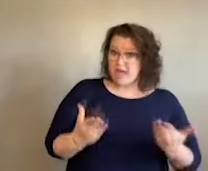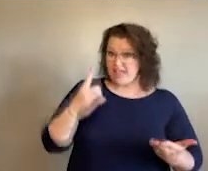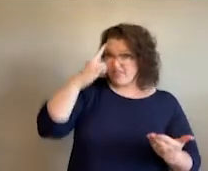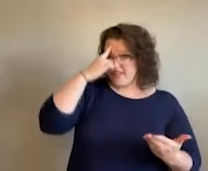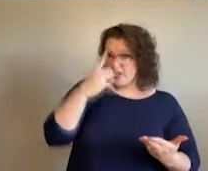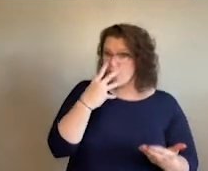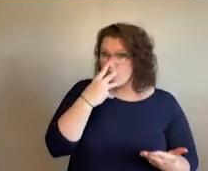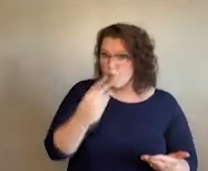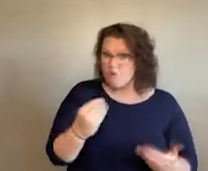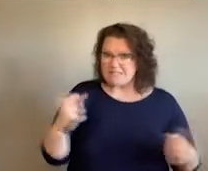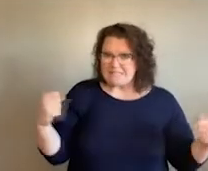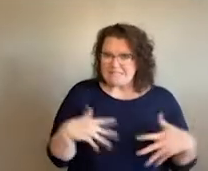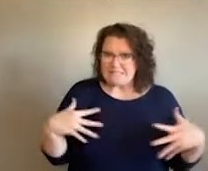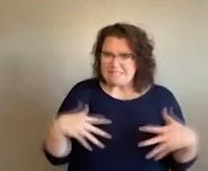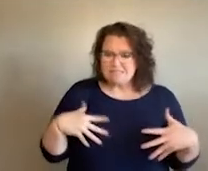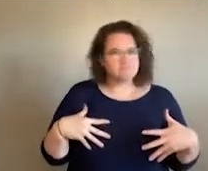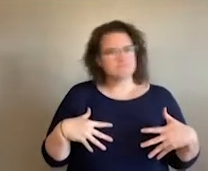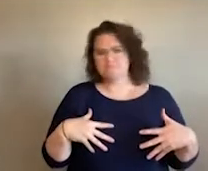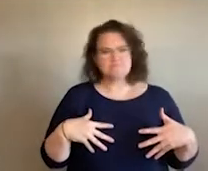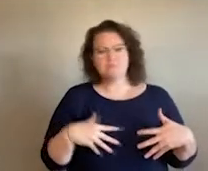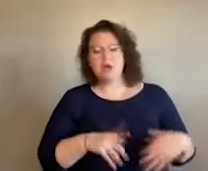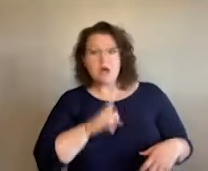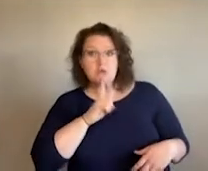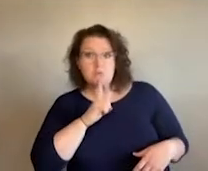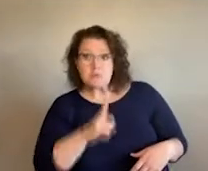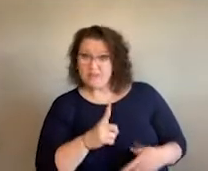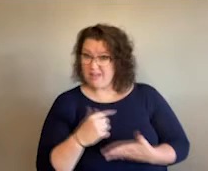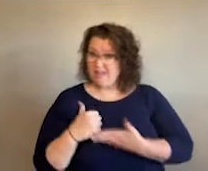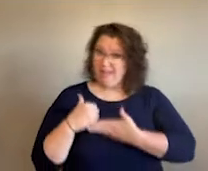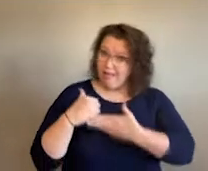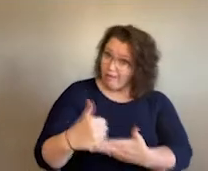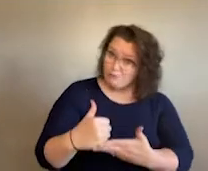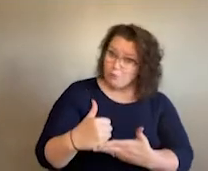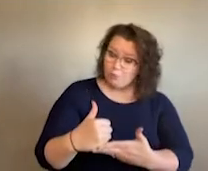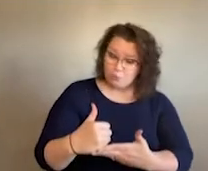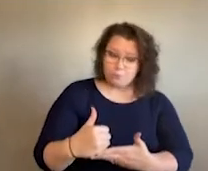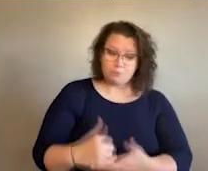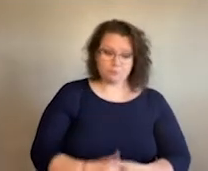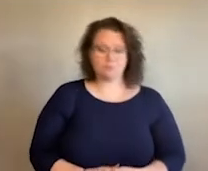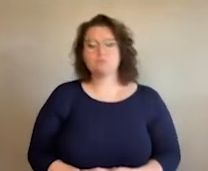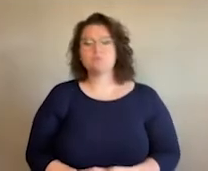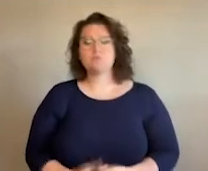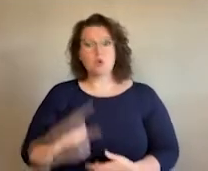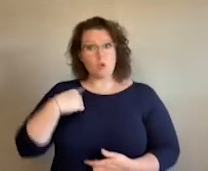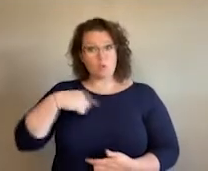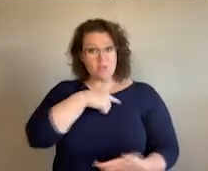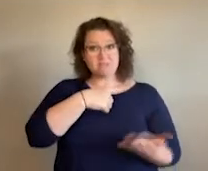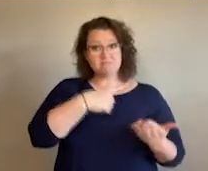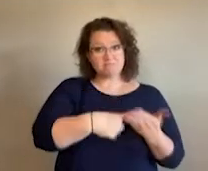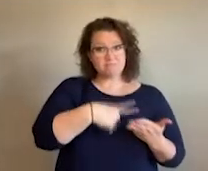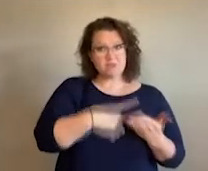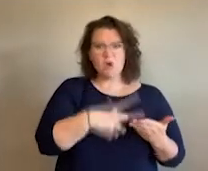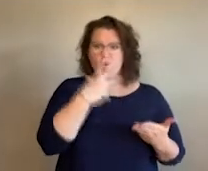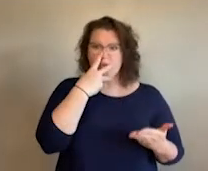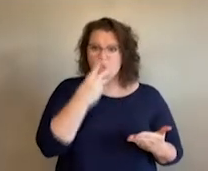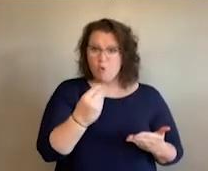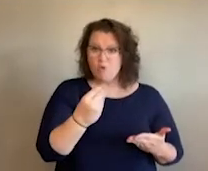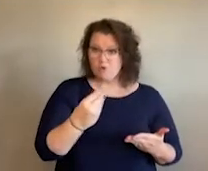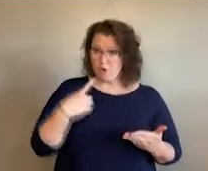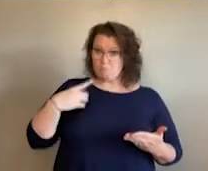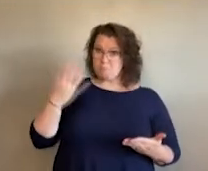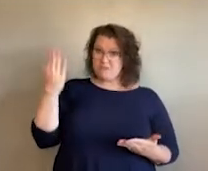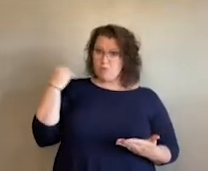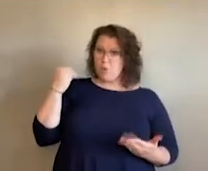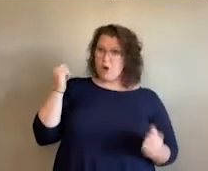are scary, but they are actually helpful. And so remember, when we talked about wolves, we talked about how we thought they